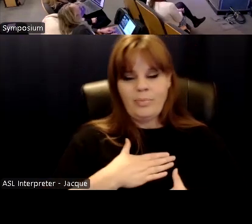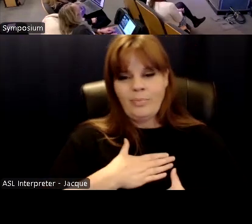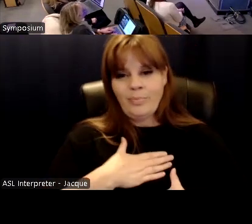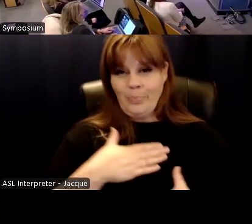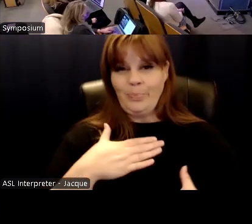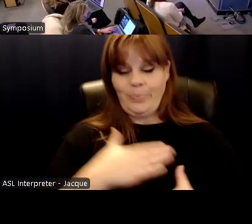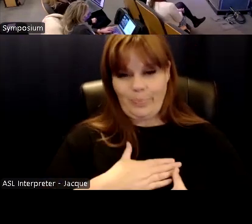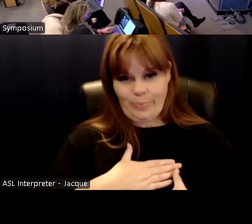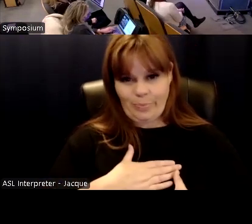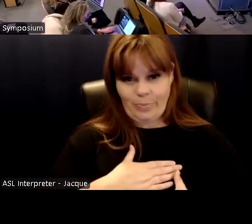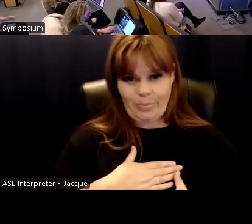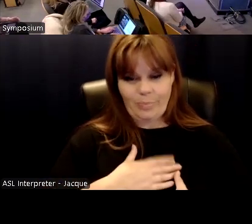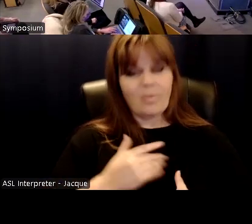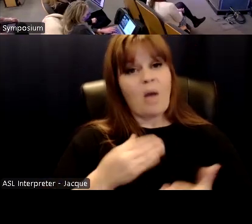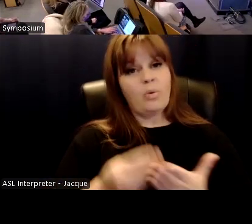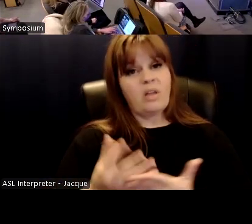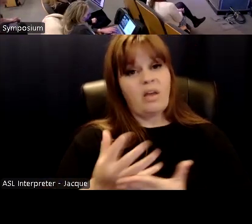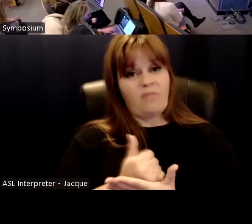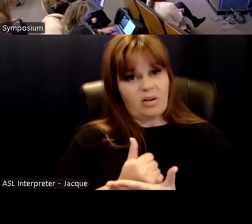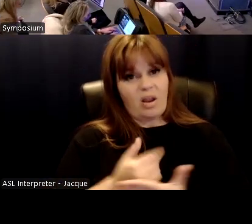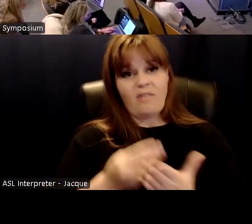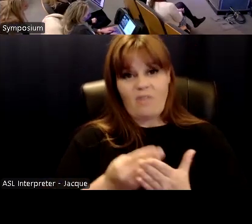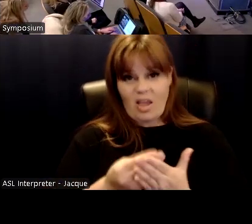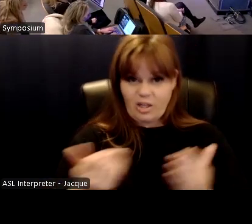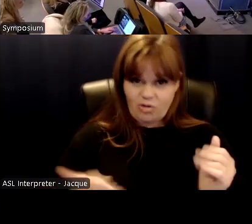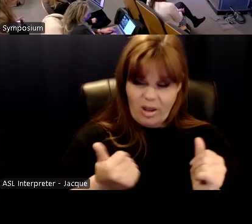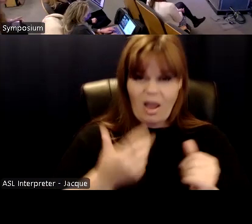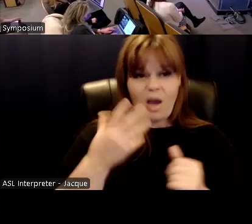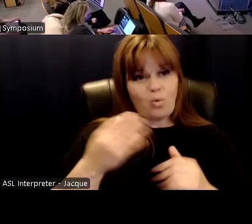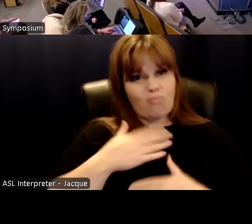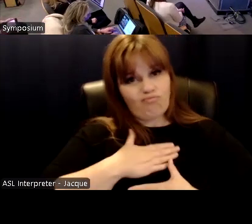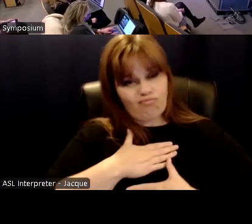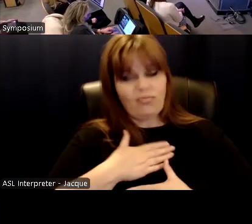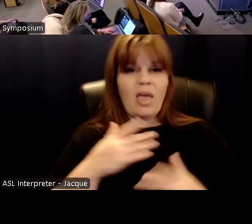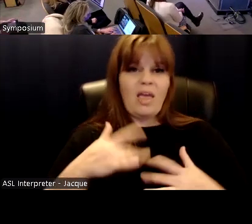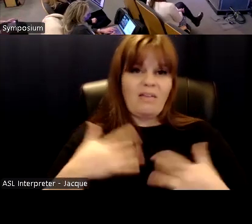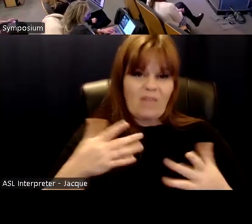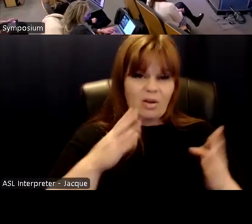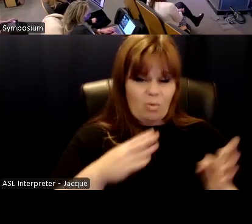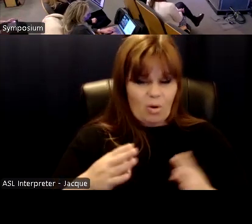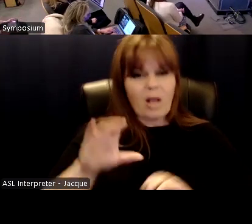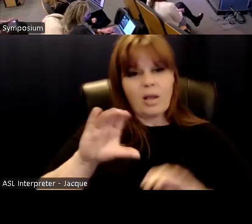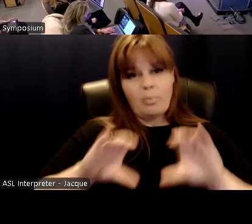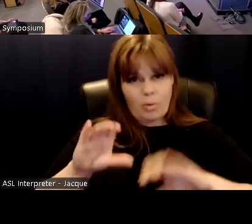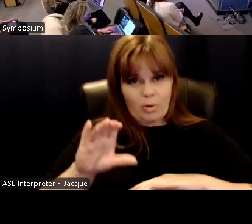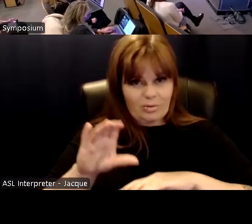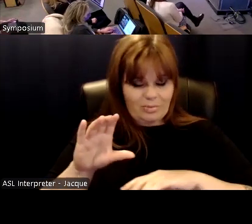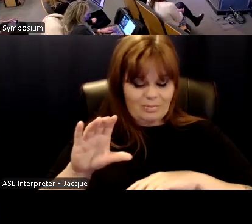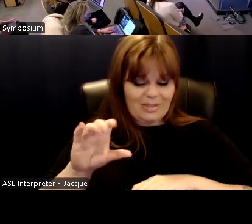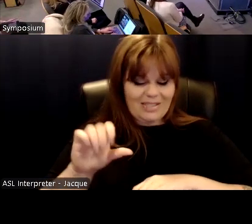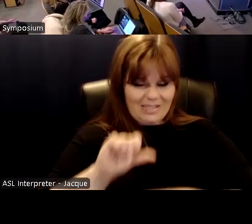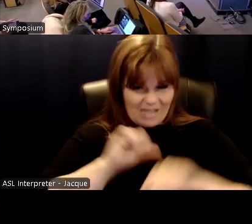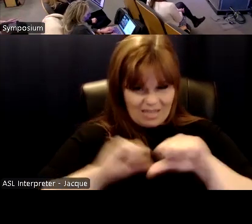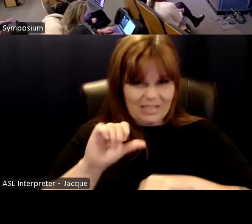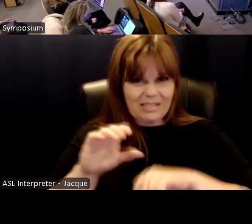Okay. I was a fundraiser, a fun chaser, an outdoor adventurer, an event organizer, a computer sciences teacher, a fish chaser, a cabin